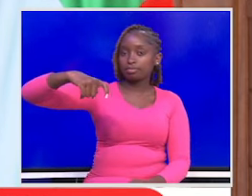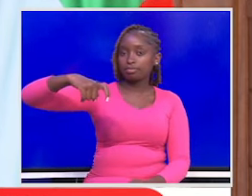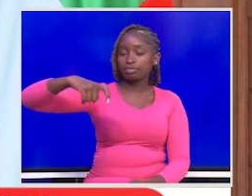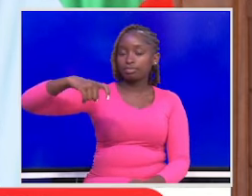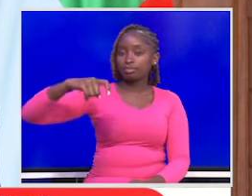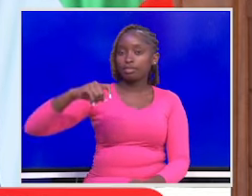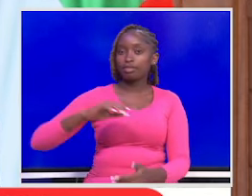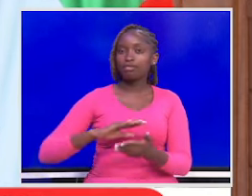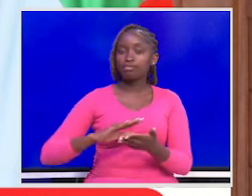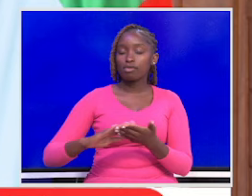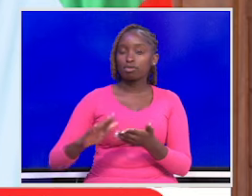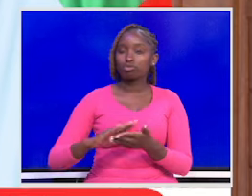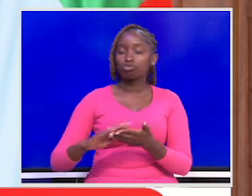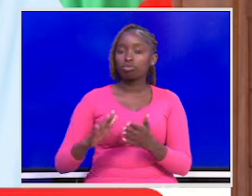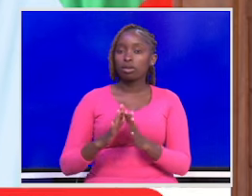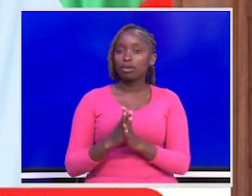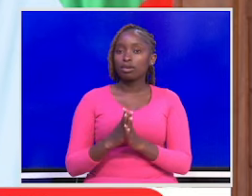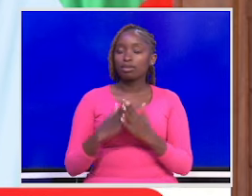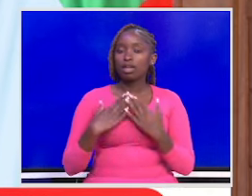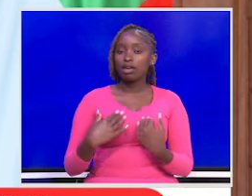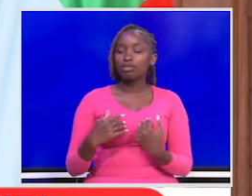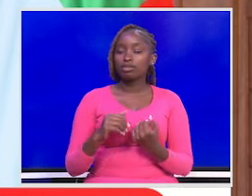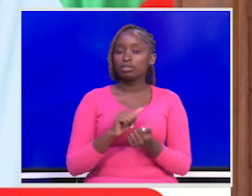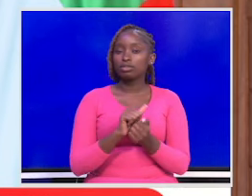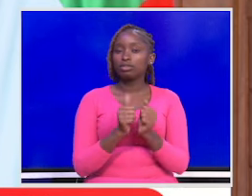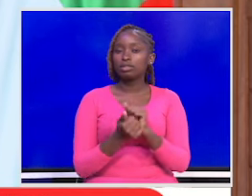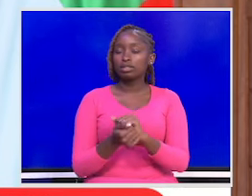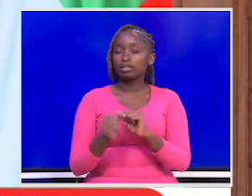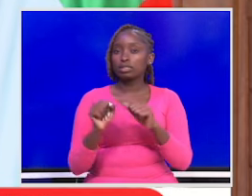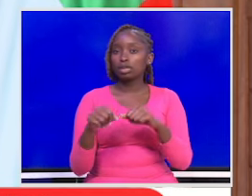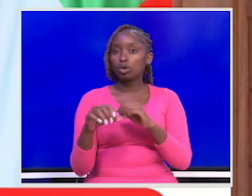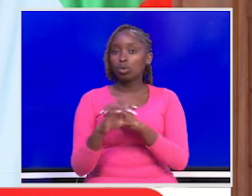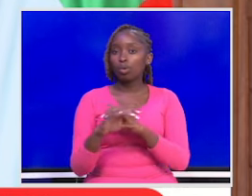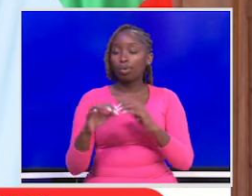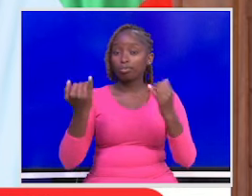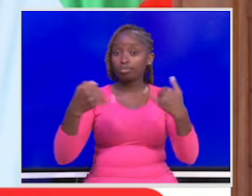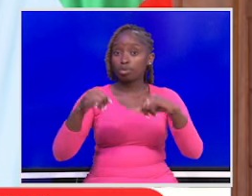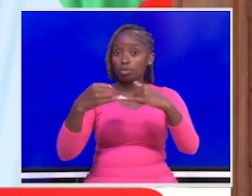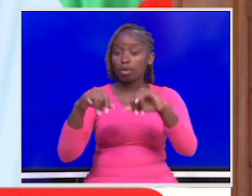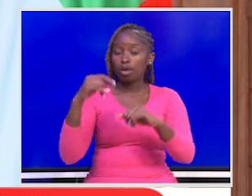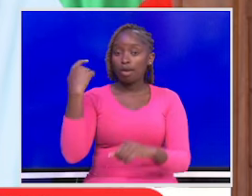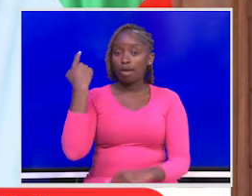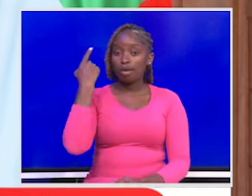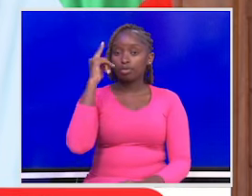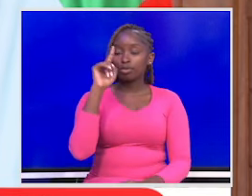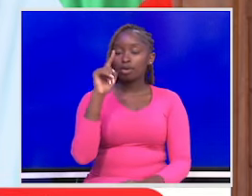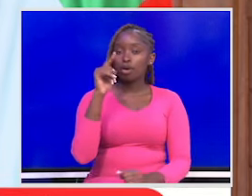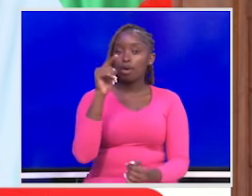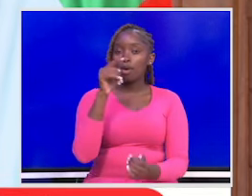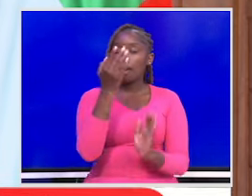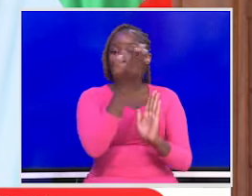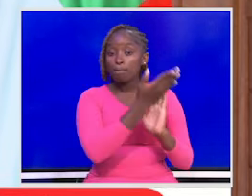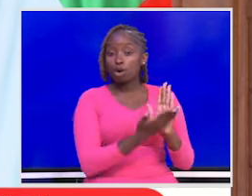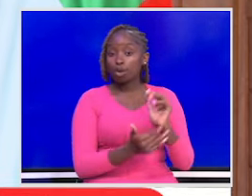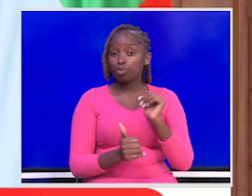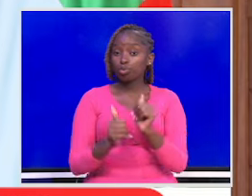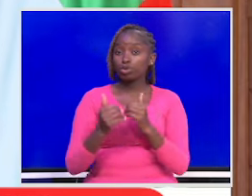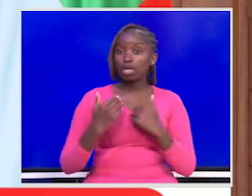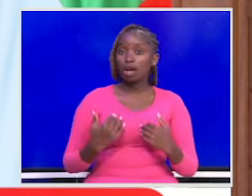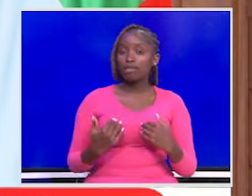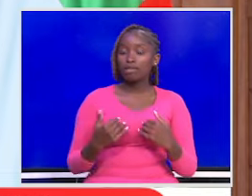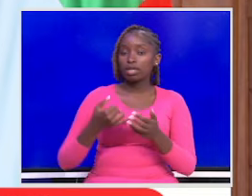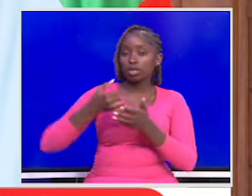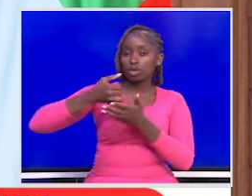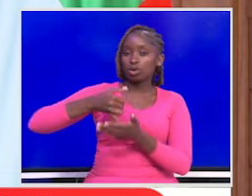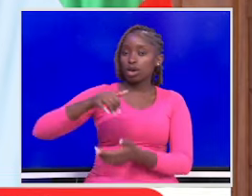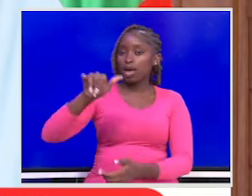urgent, and irreversible implementation of the program that we have, including